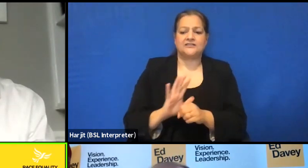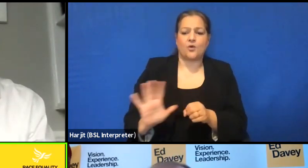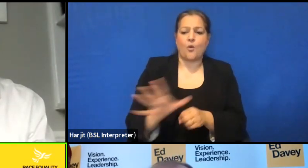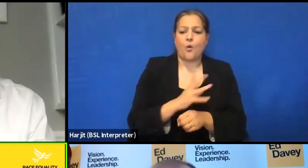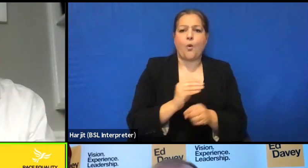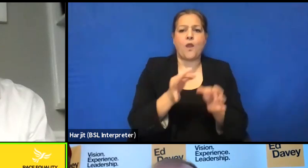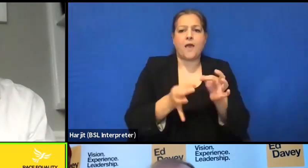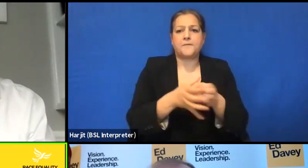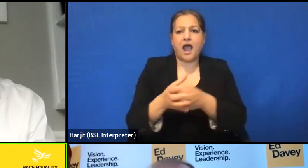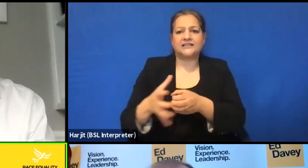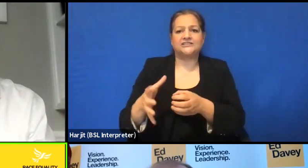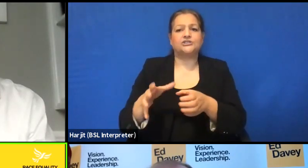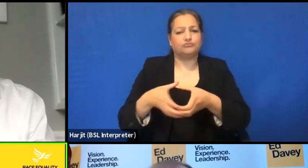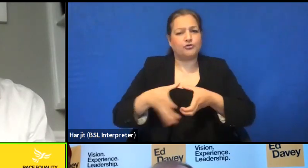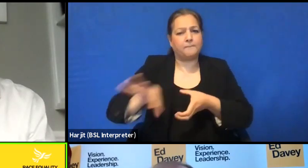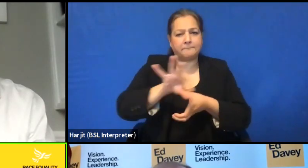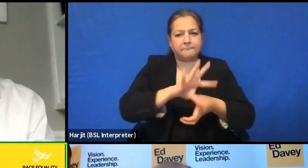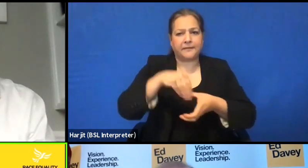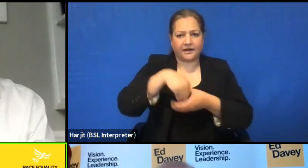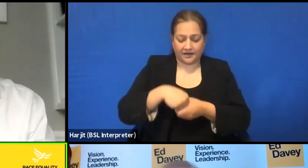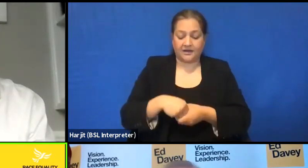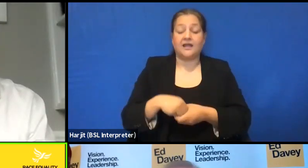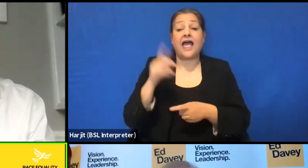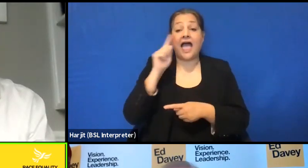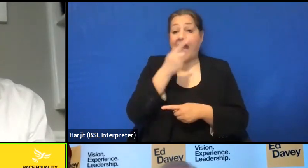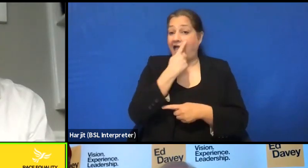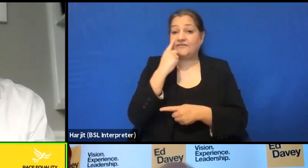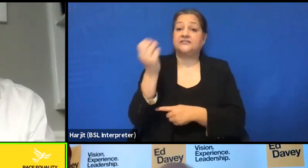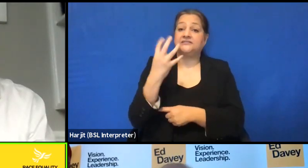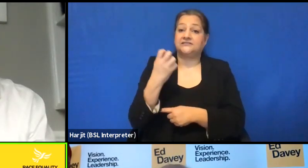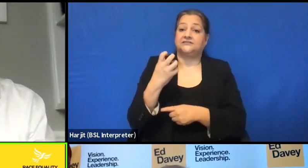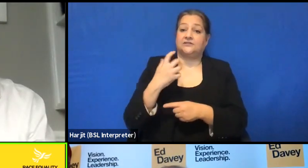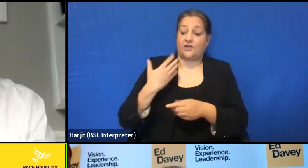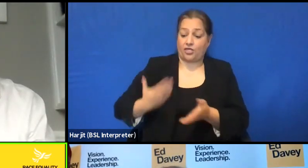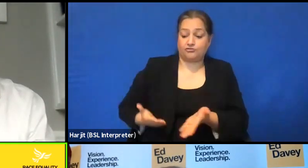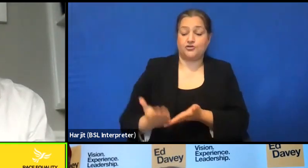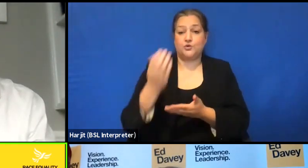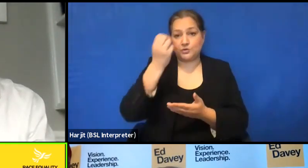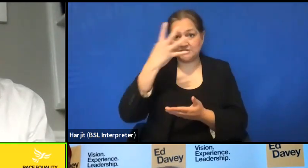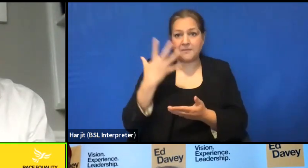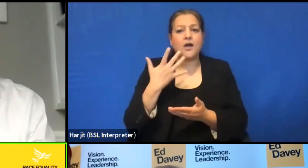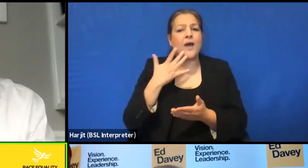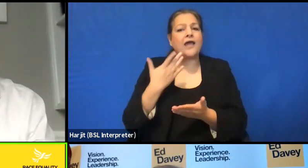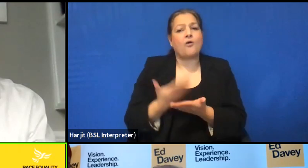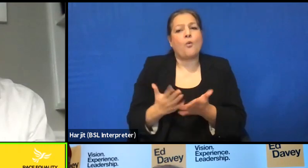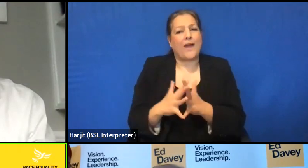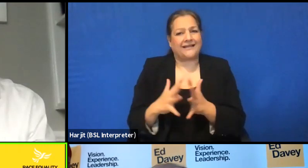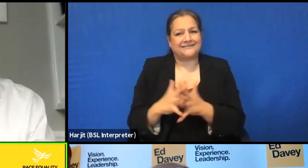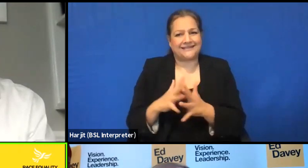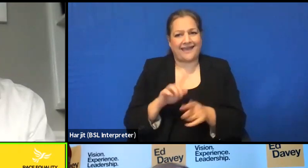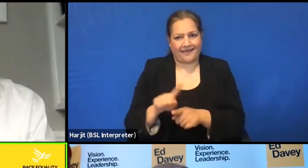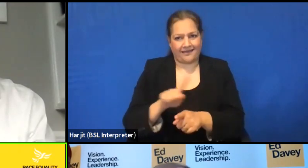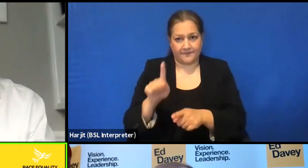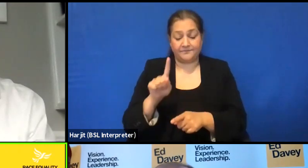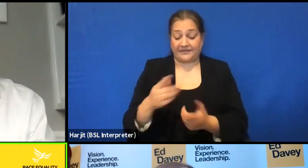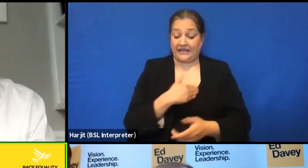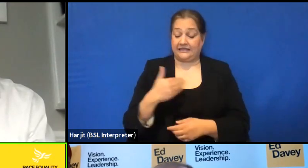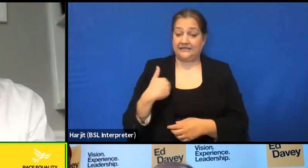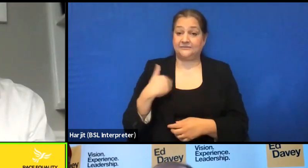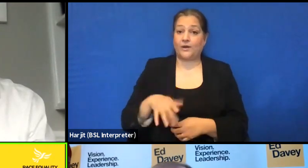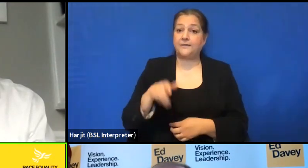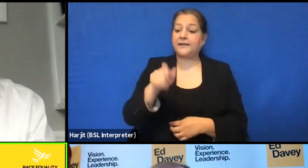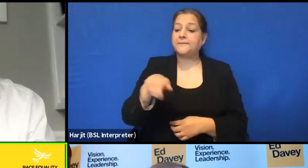all the way through the summer, and we have our sessions on a Wednesday. And this morning we heard from